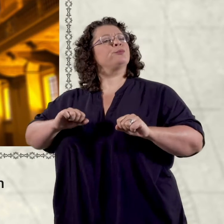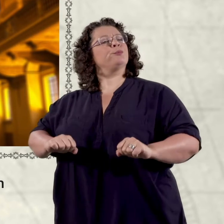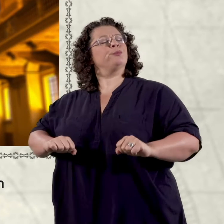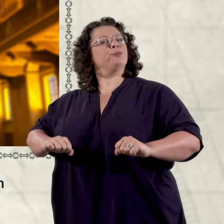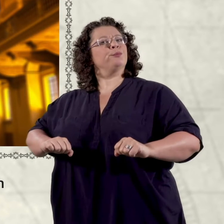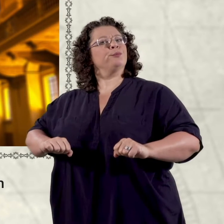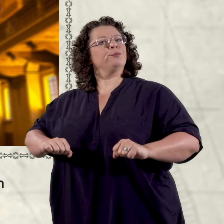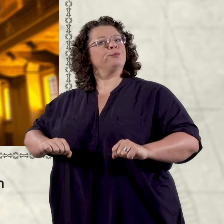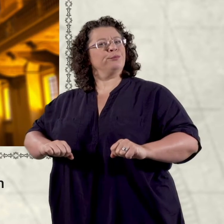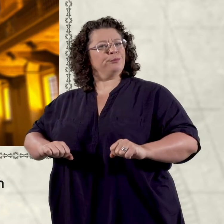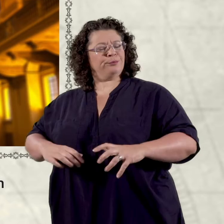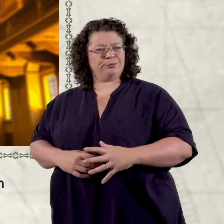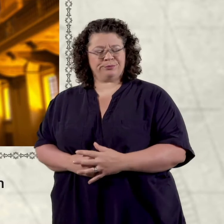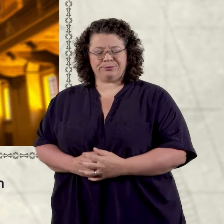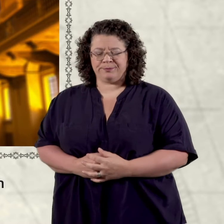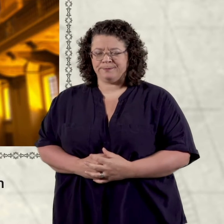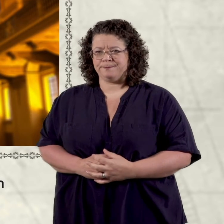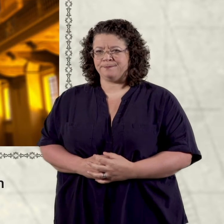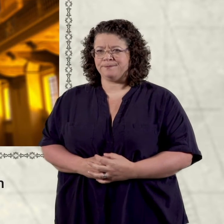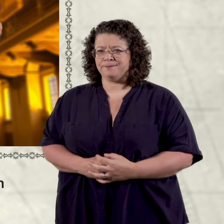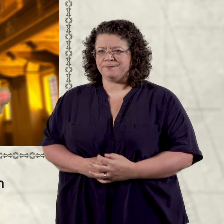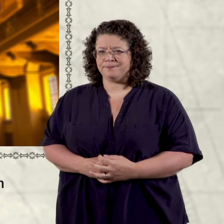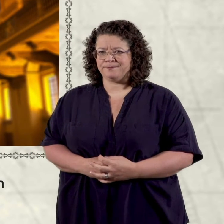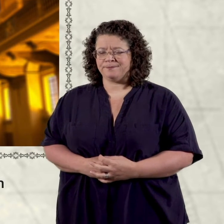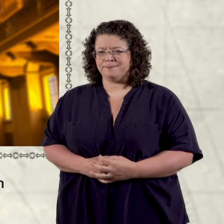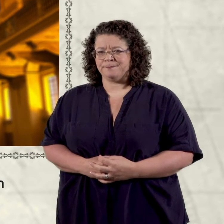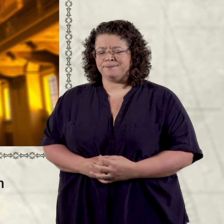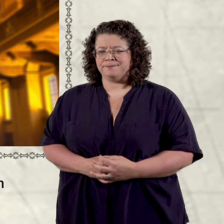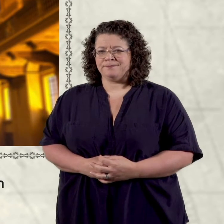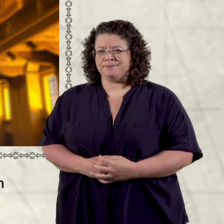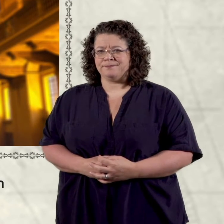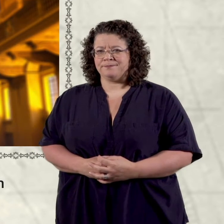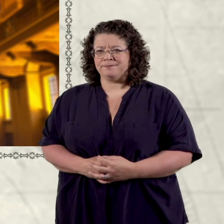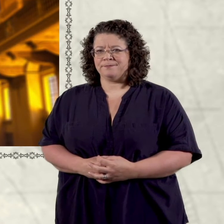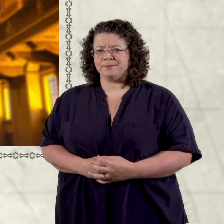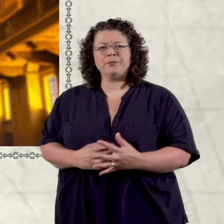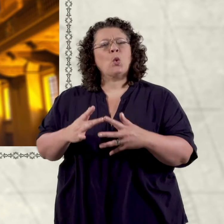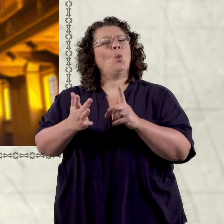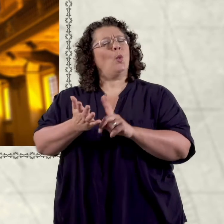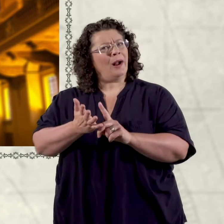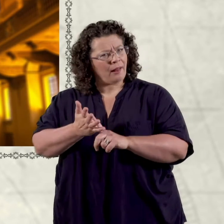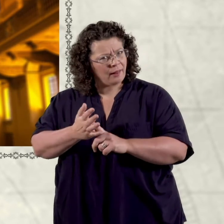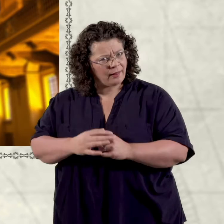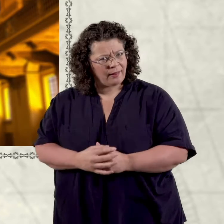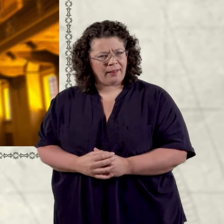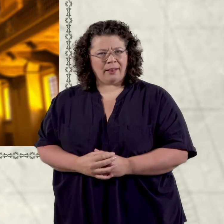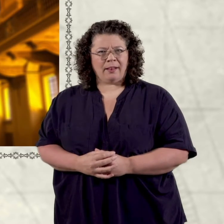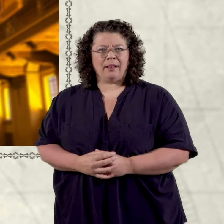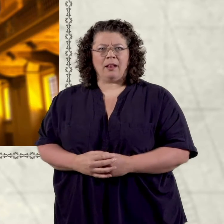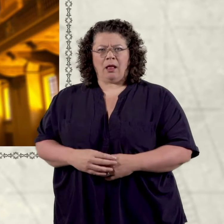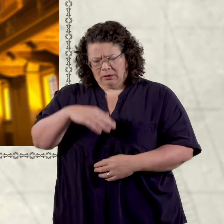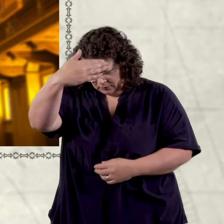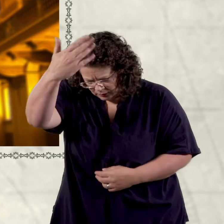was, Queen Elizabeth, sat on her throne. Well, yes,